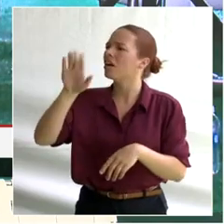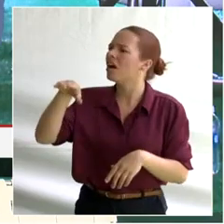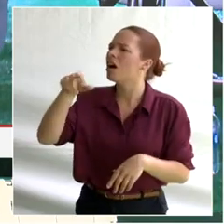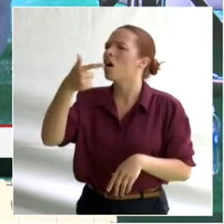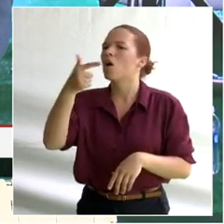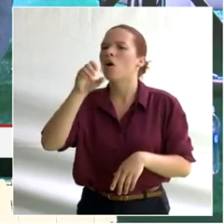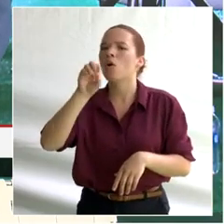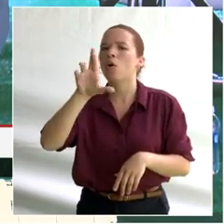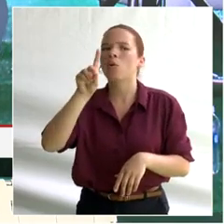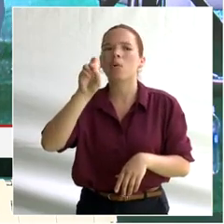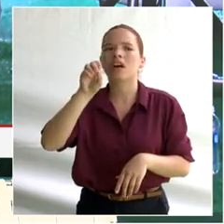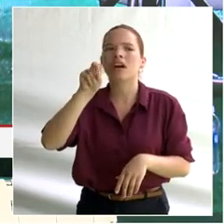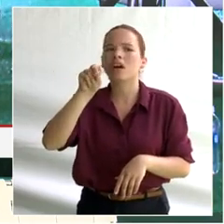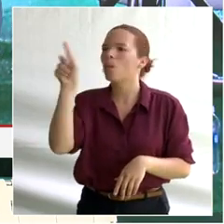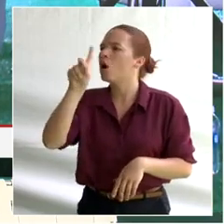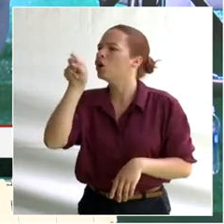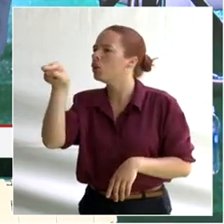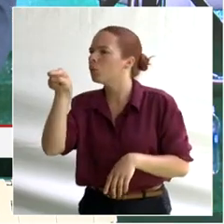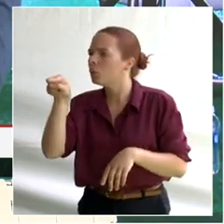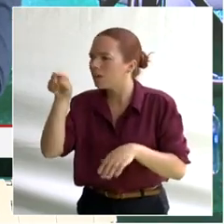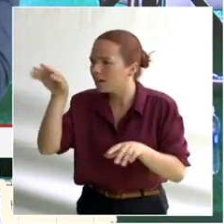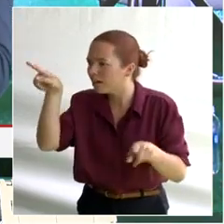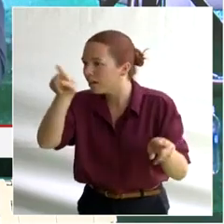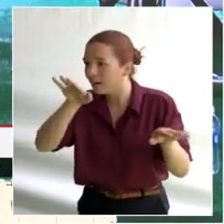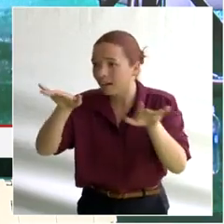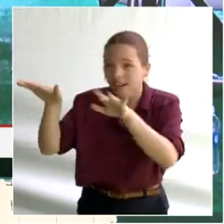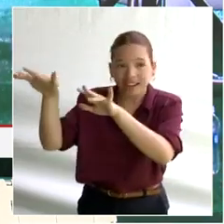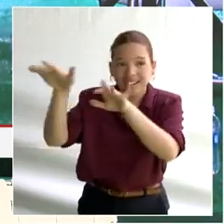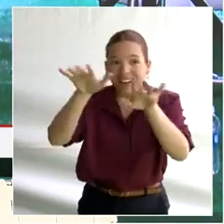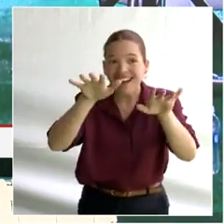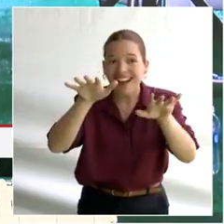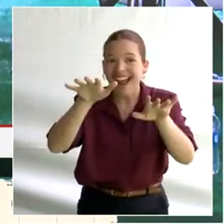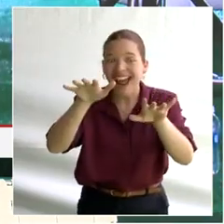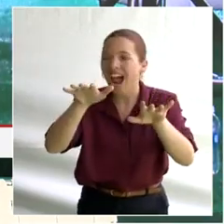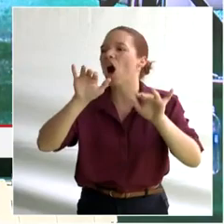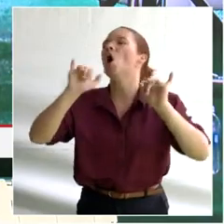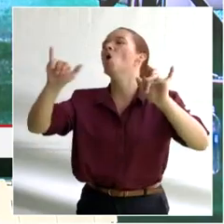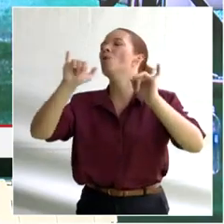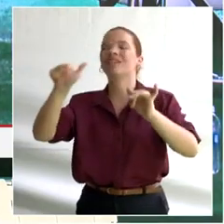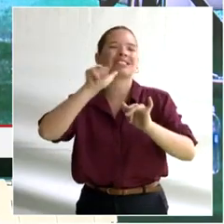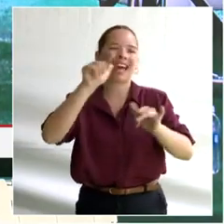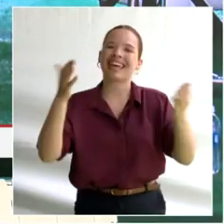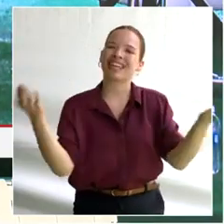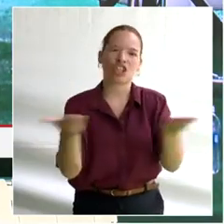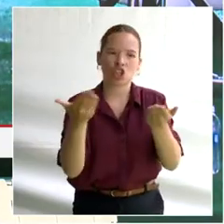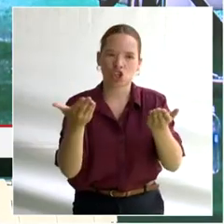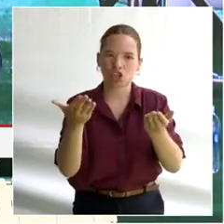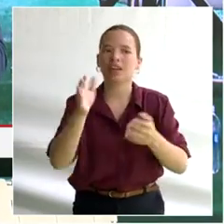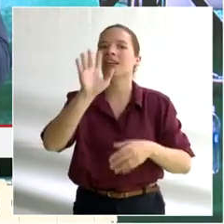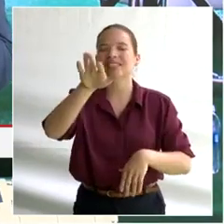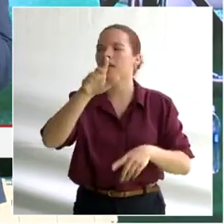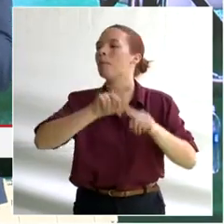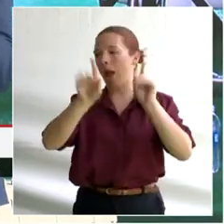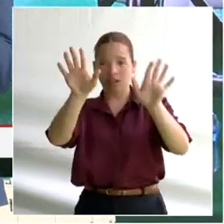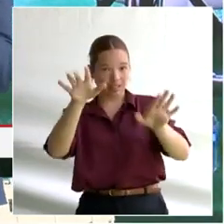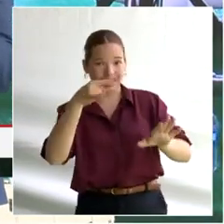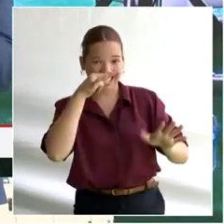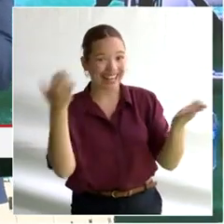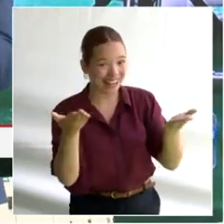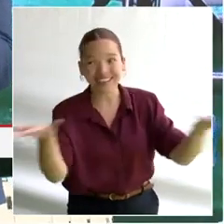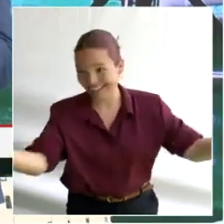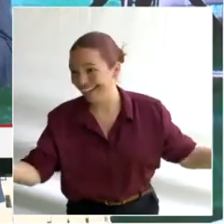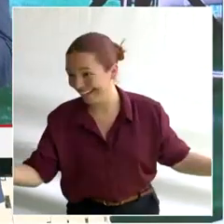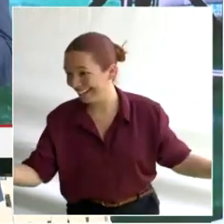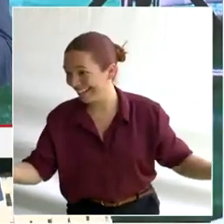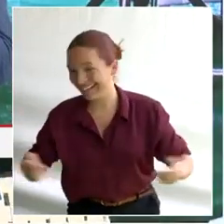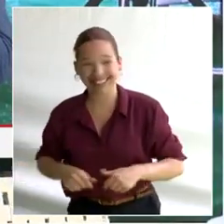Not here yet. Okay. We got the kids. So we got the kids from the GF. So with that, now it turns to the players. The player field